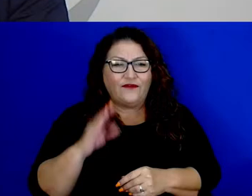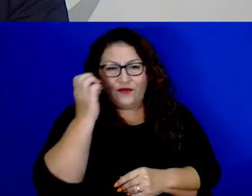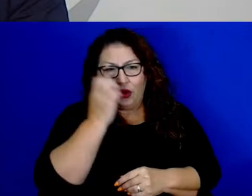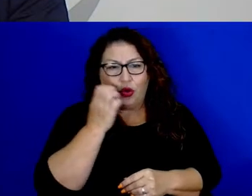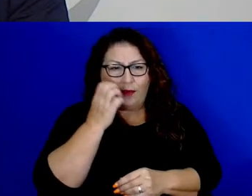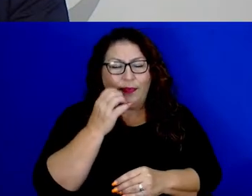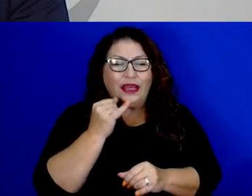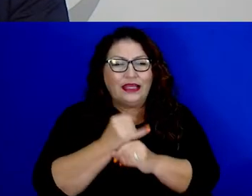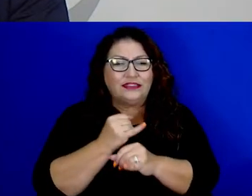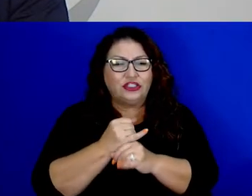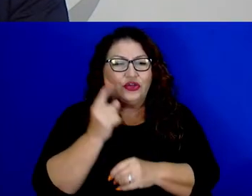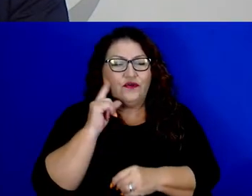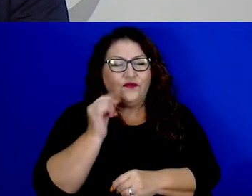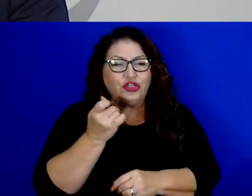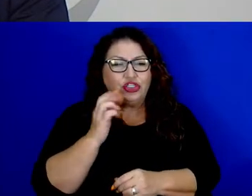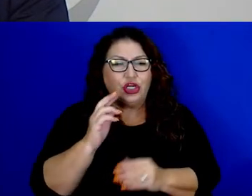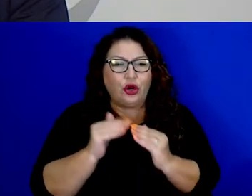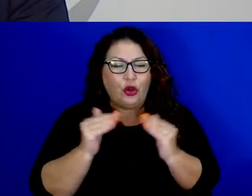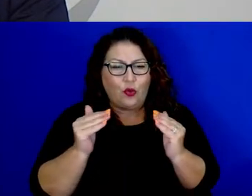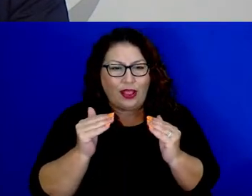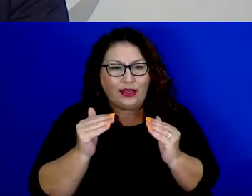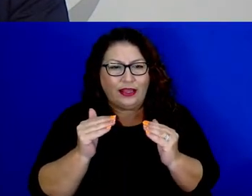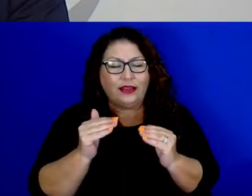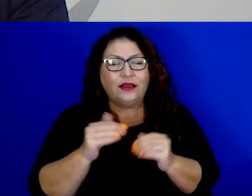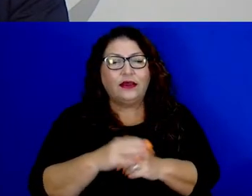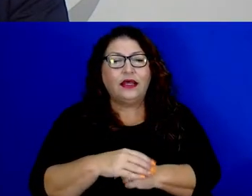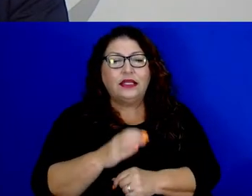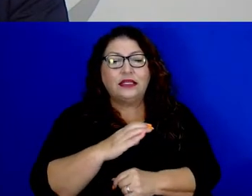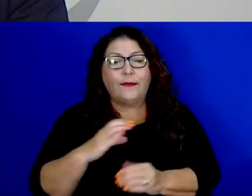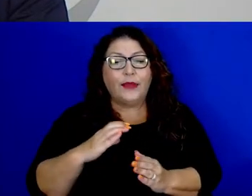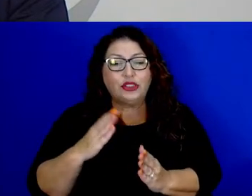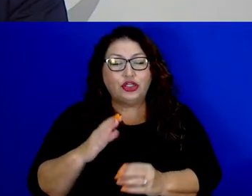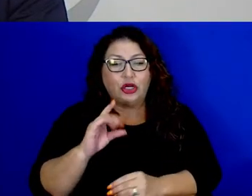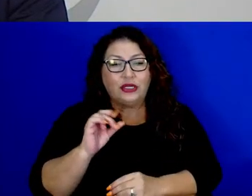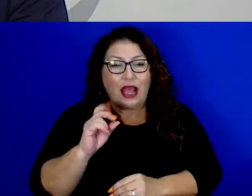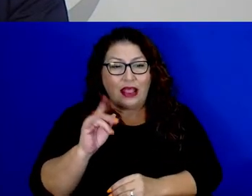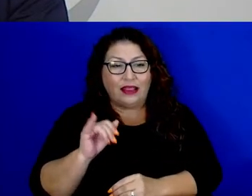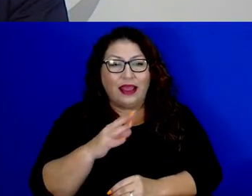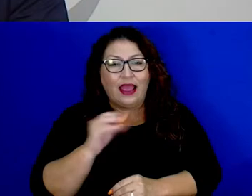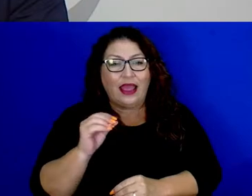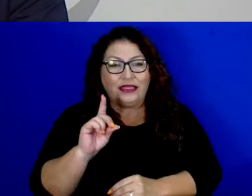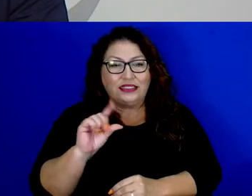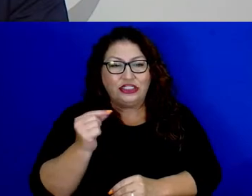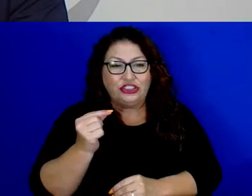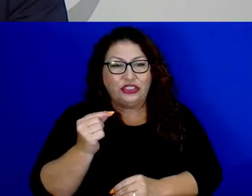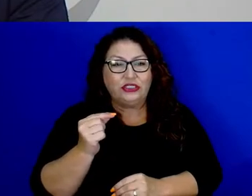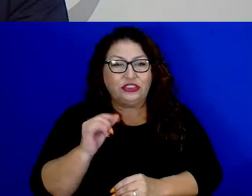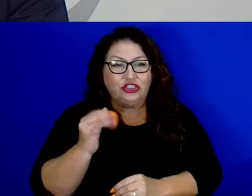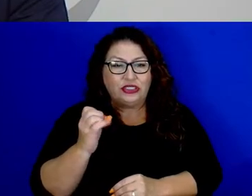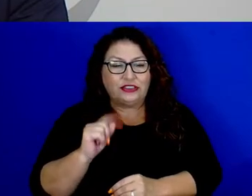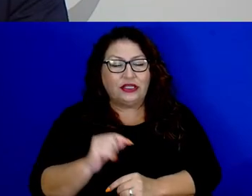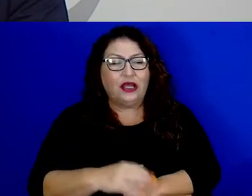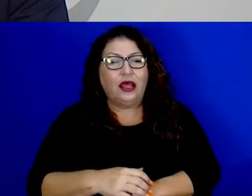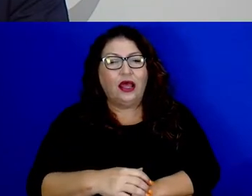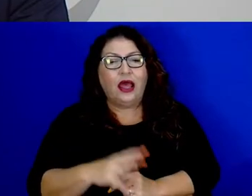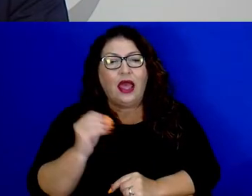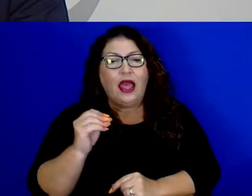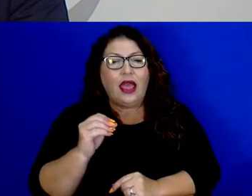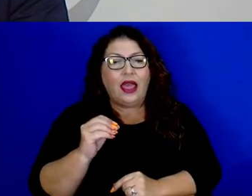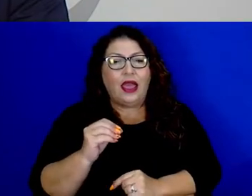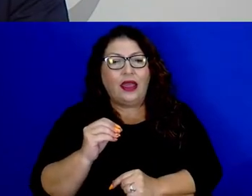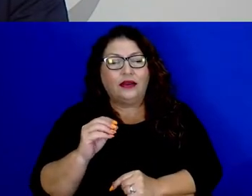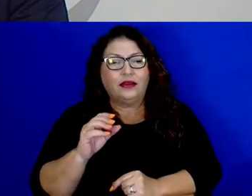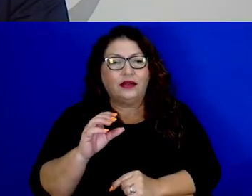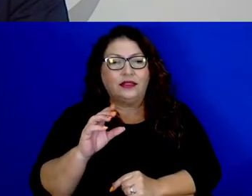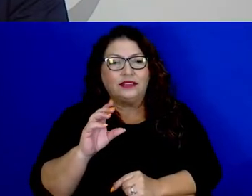Equality, to Commissioner Dalli and DG Just, and to DG Santé for